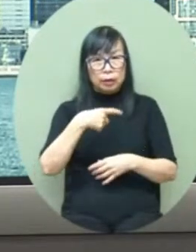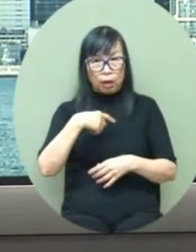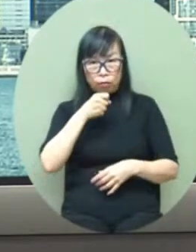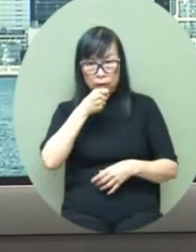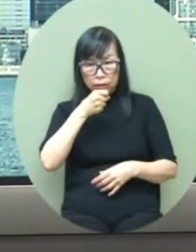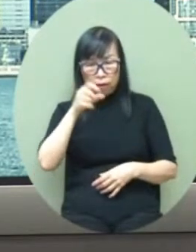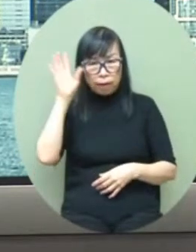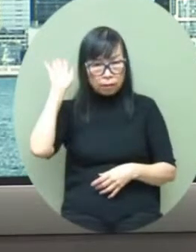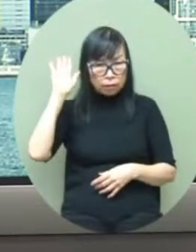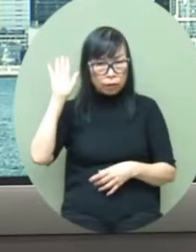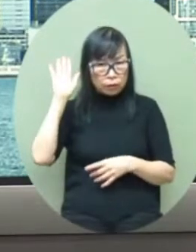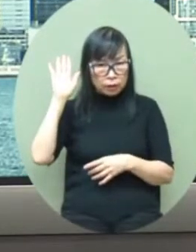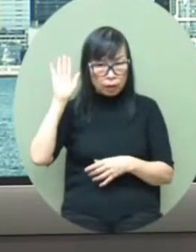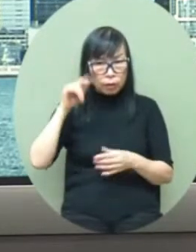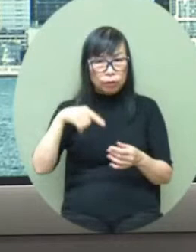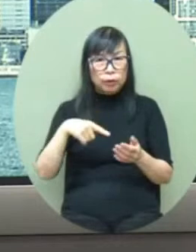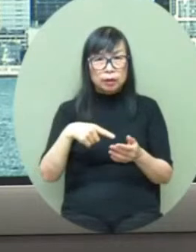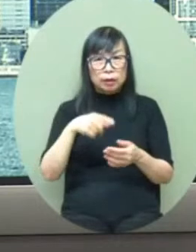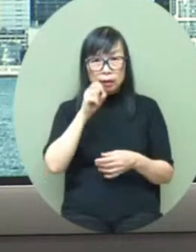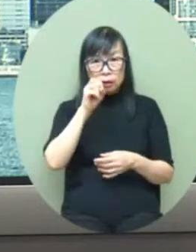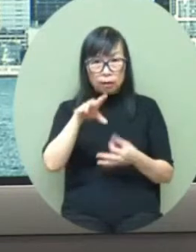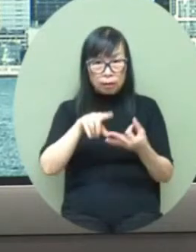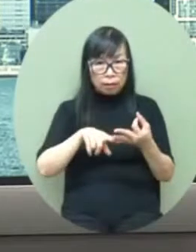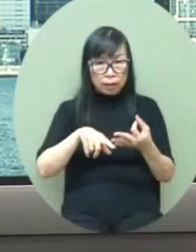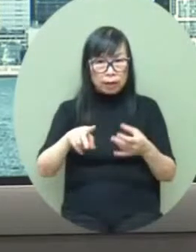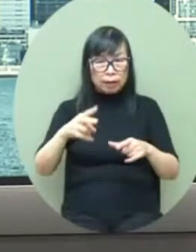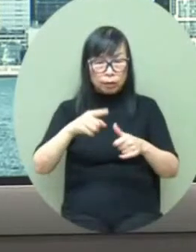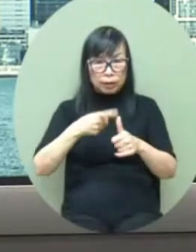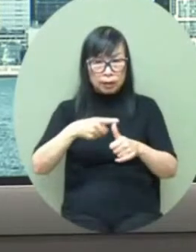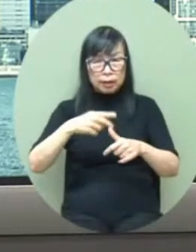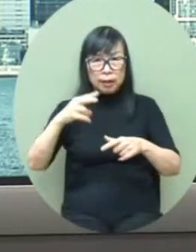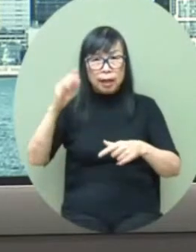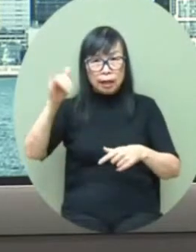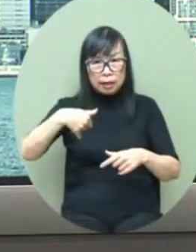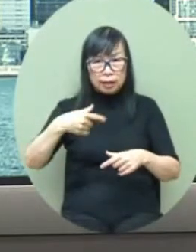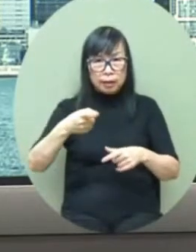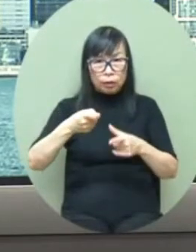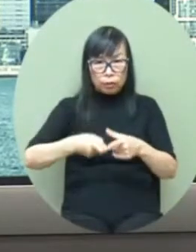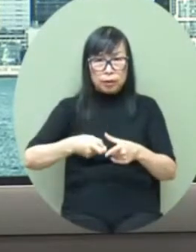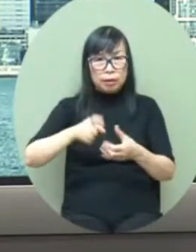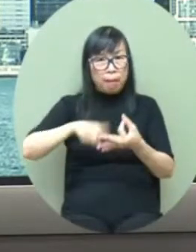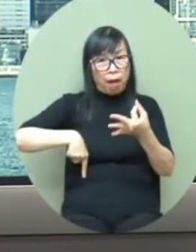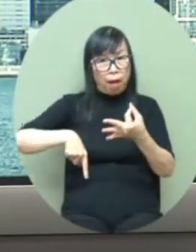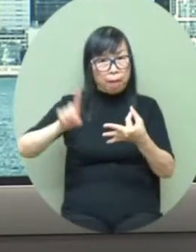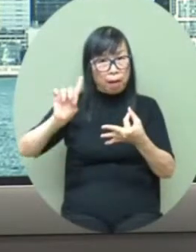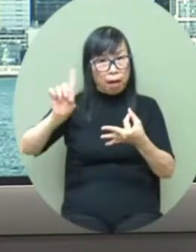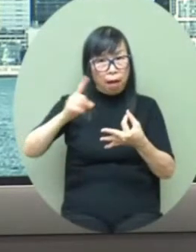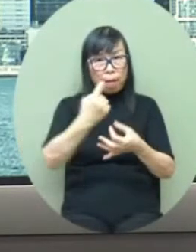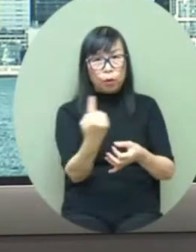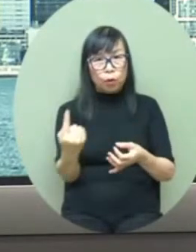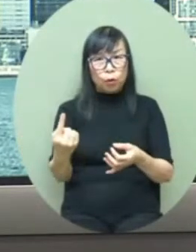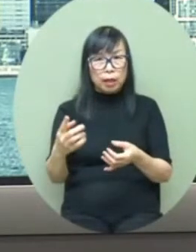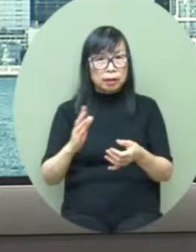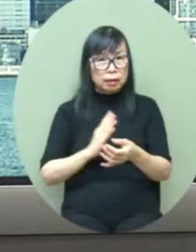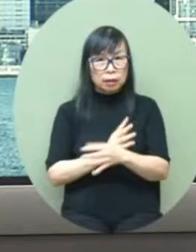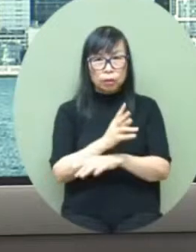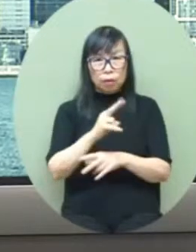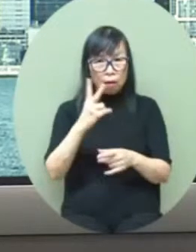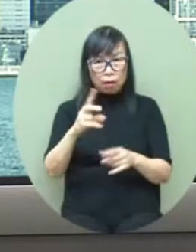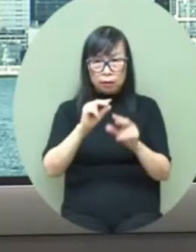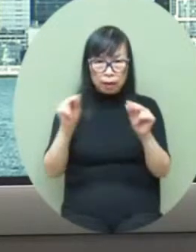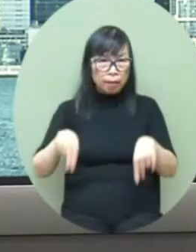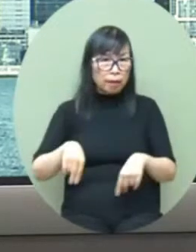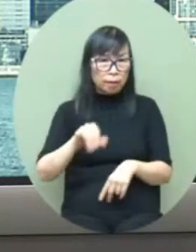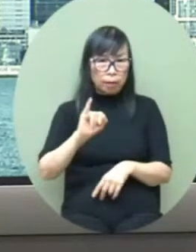competitiveness. Now the floor is open for questions. Please raise your hand when you're named. Please introduce your media outlet.